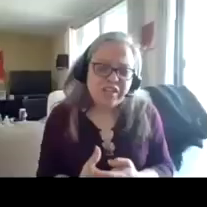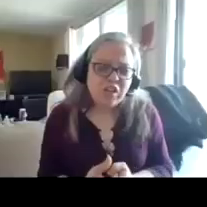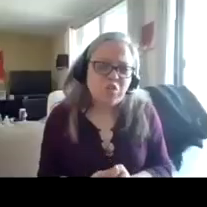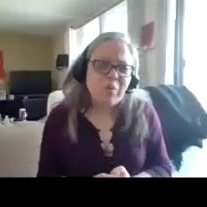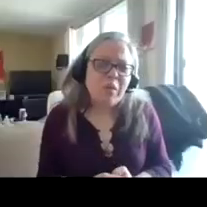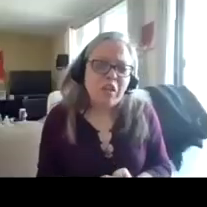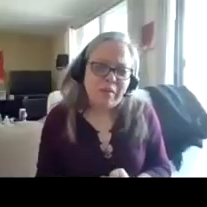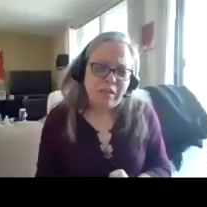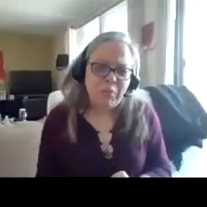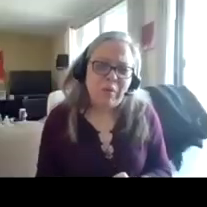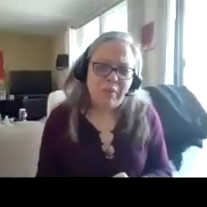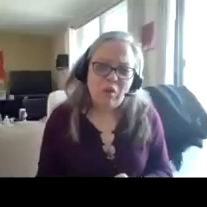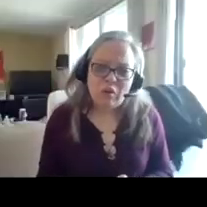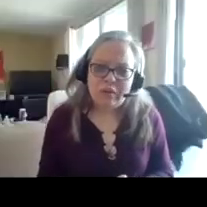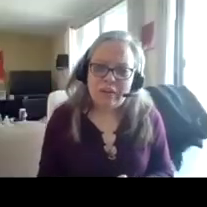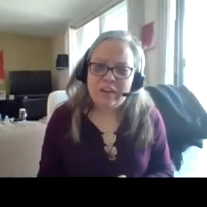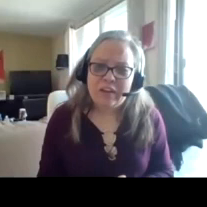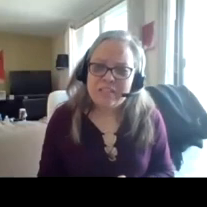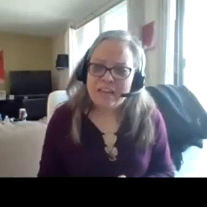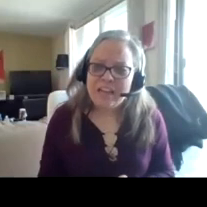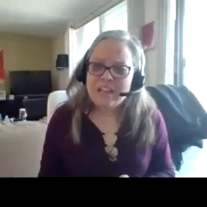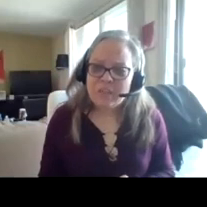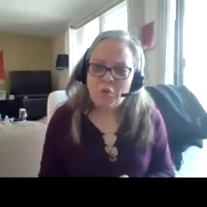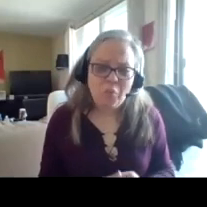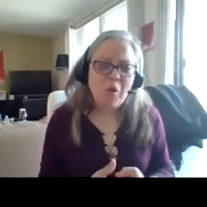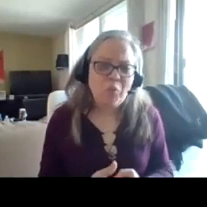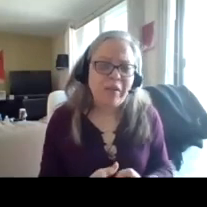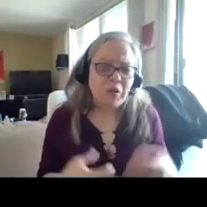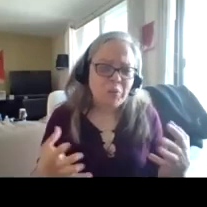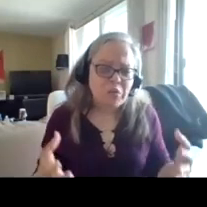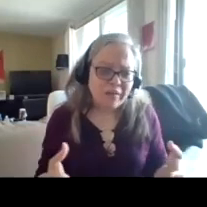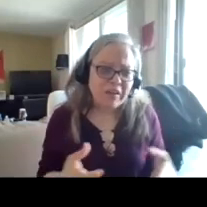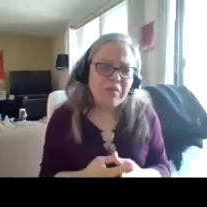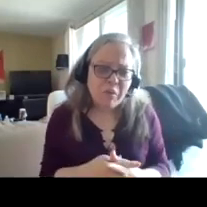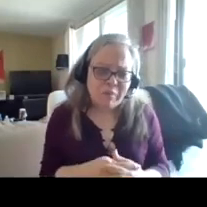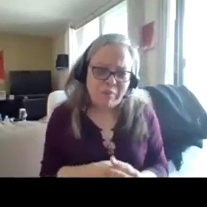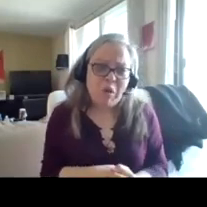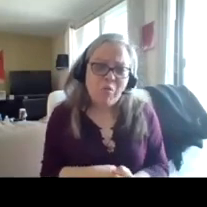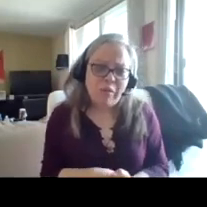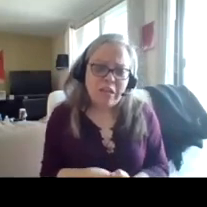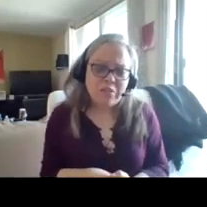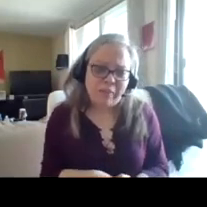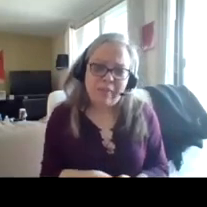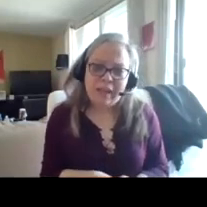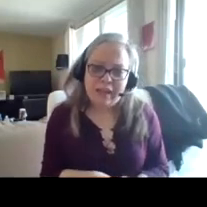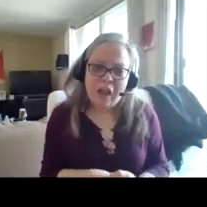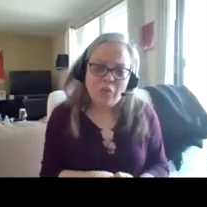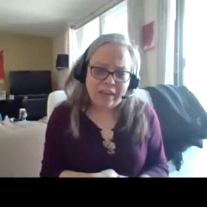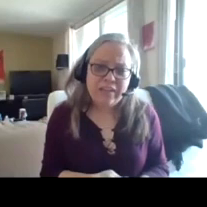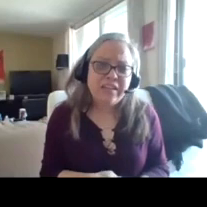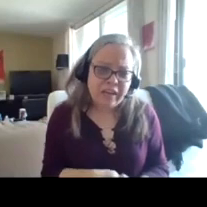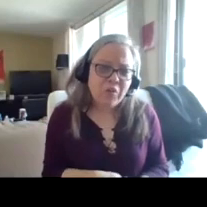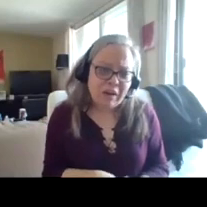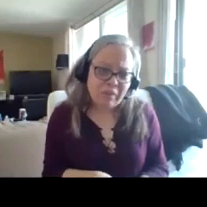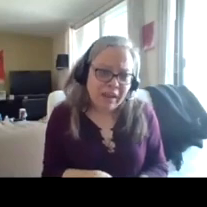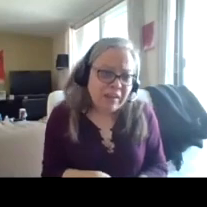Thanks, Chantal. So we'll look a little bit deeper at the congregate care settings and the home care perspective and what has been outlined